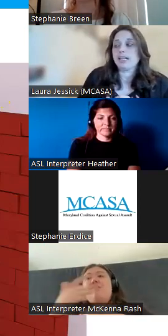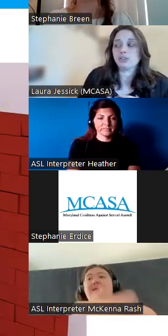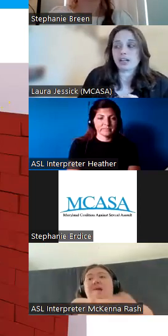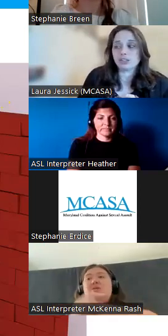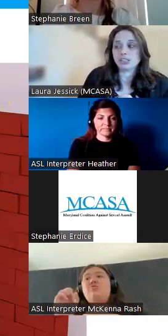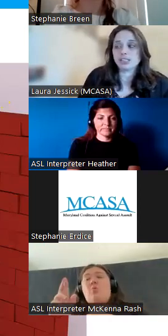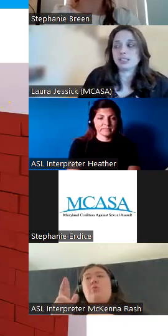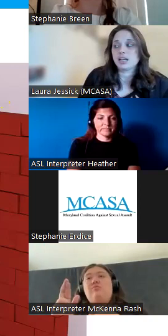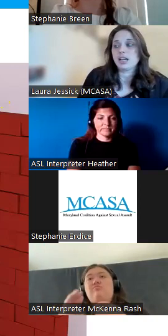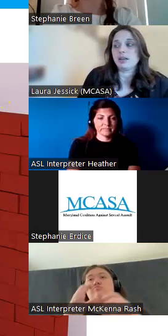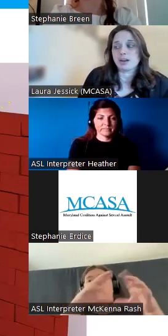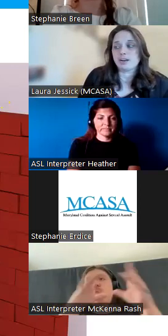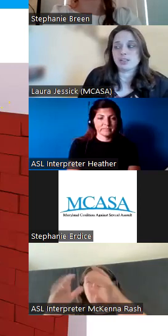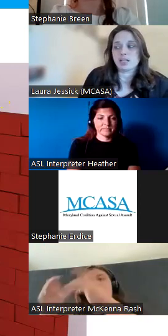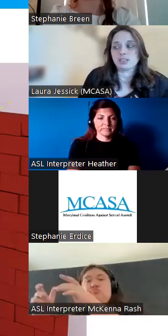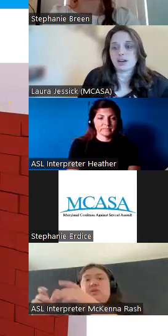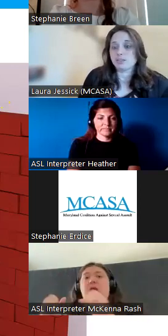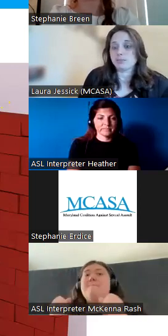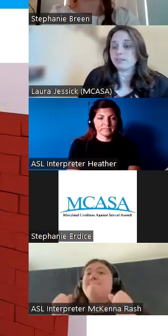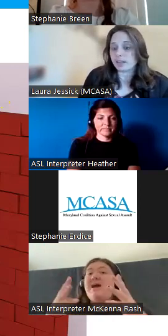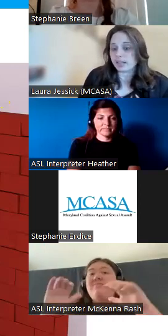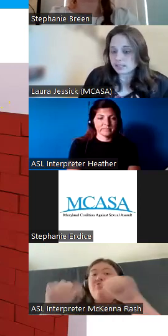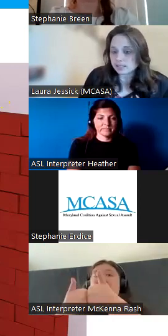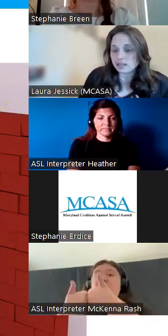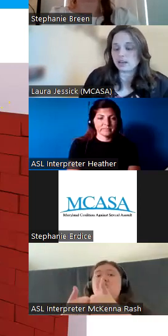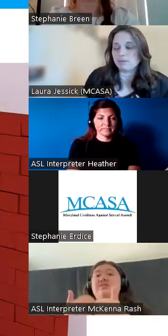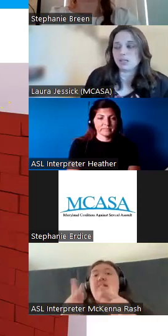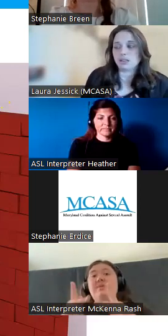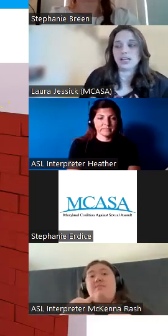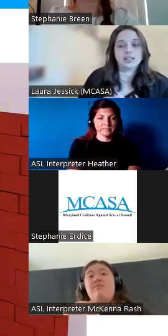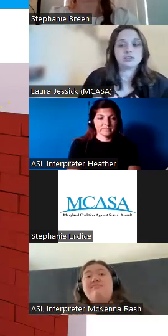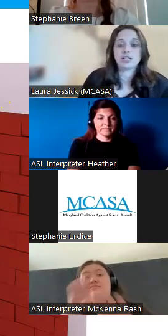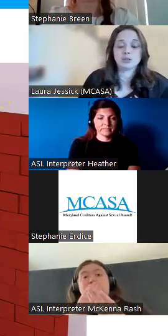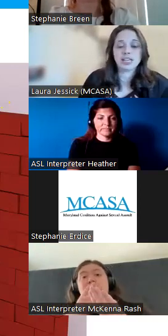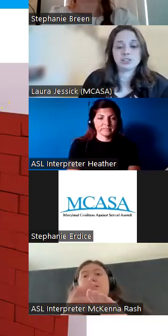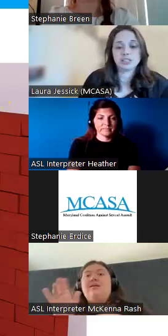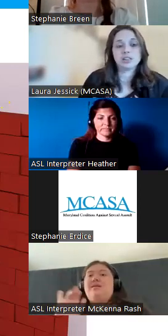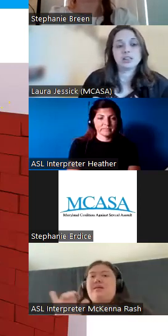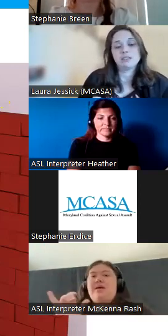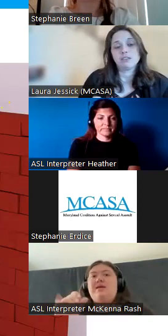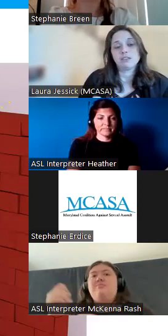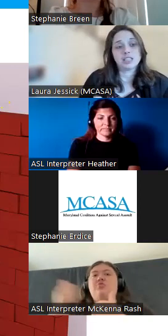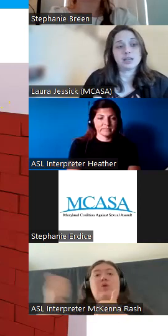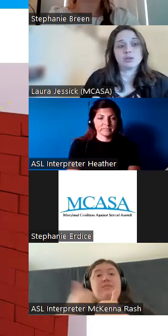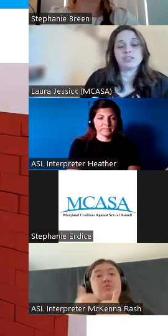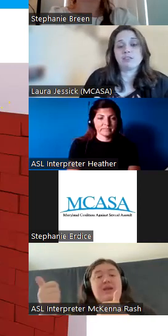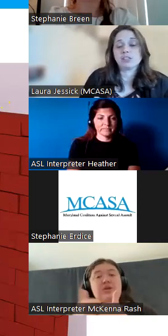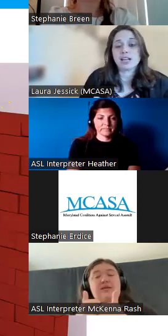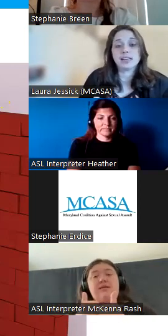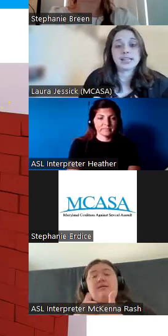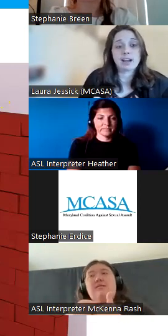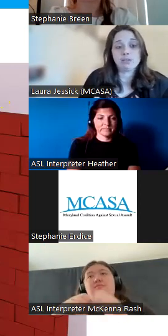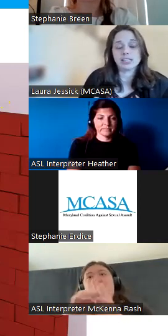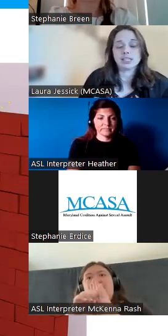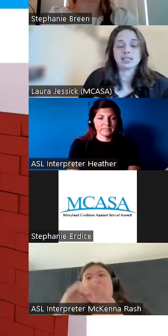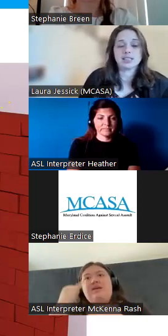There are many challenges and barriers that survivors may face, like transportation. For example, if they